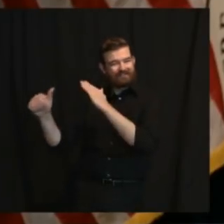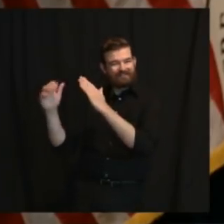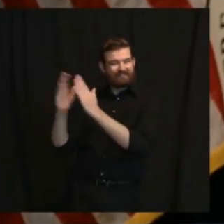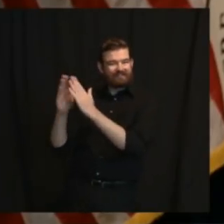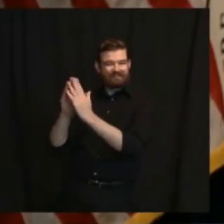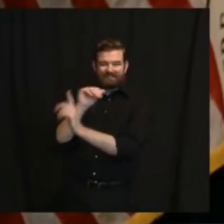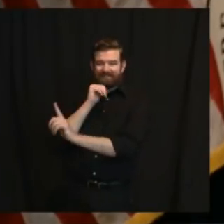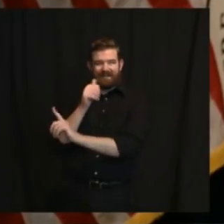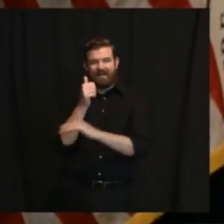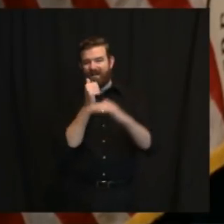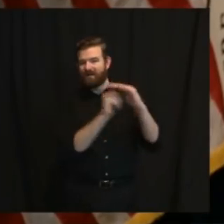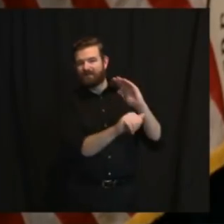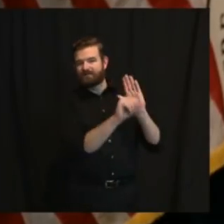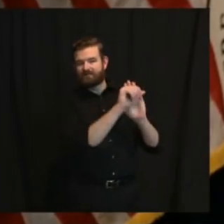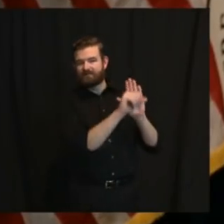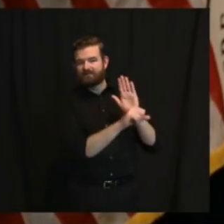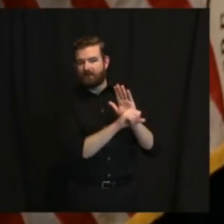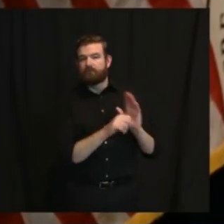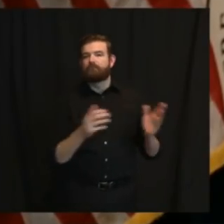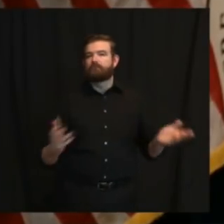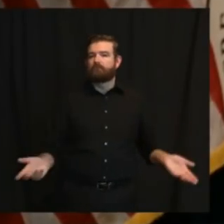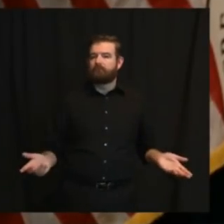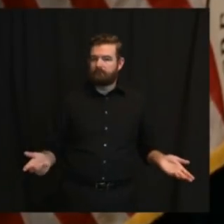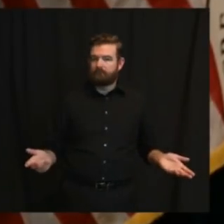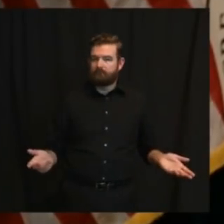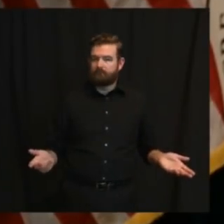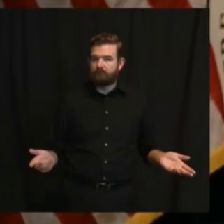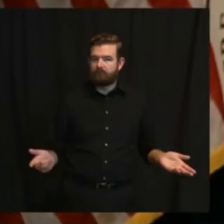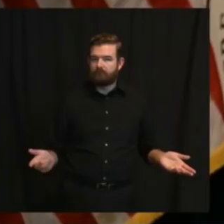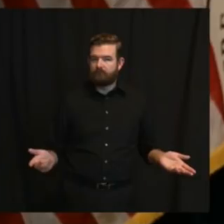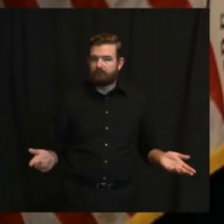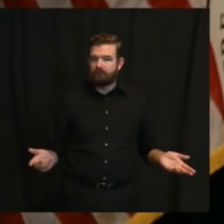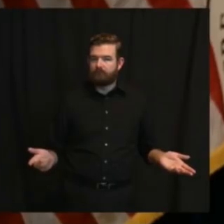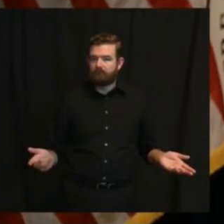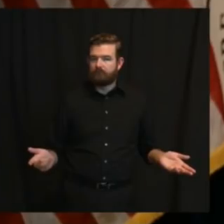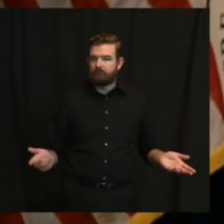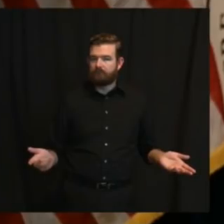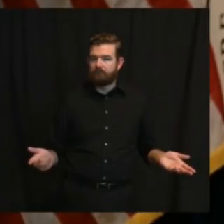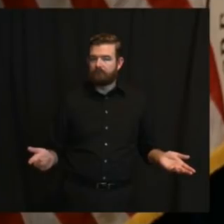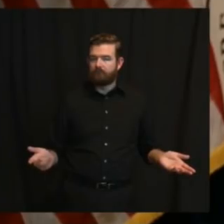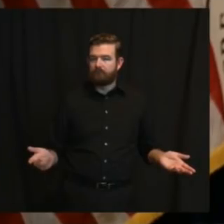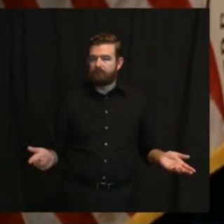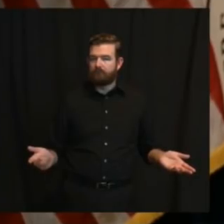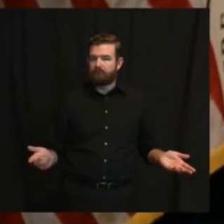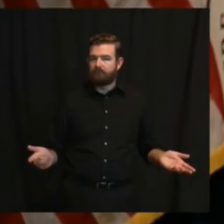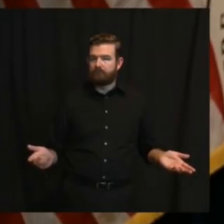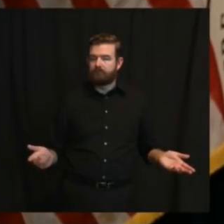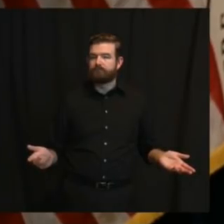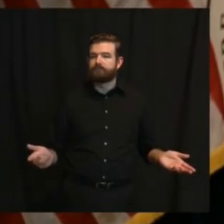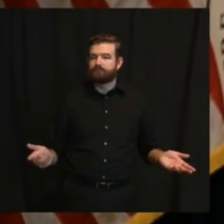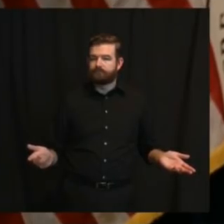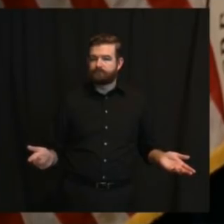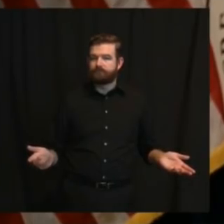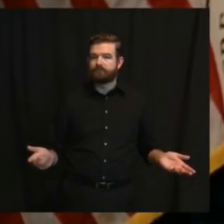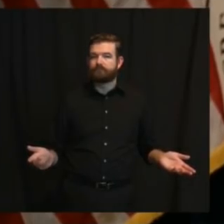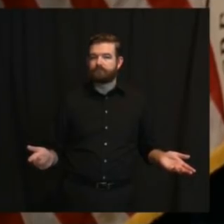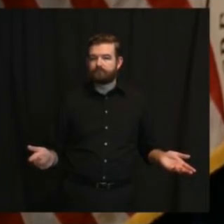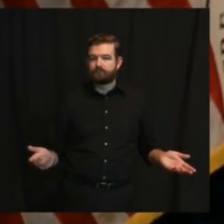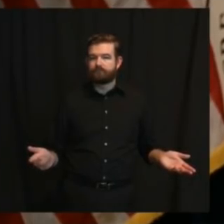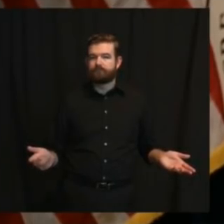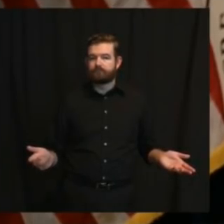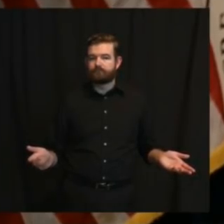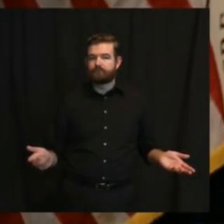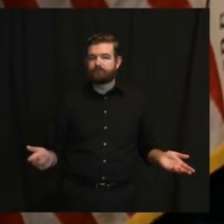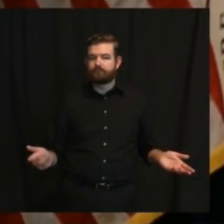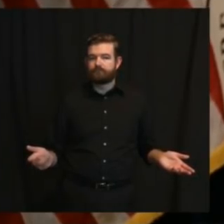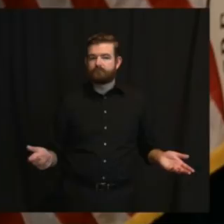a big dose of municipalities. I will say the cooperation that we have in our deliberations, Pat sees it, Judy sees it,